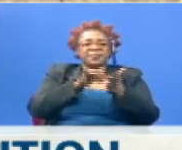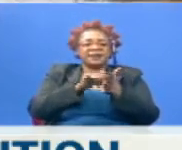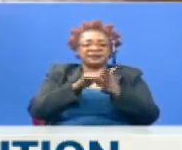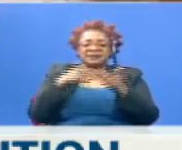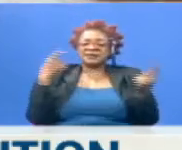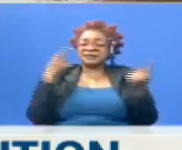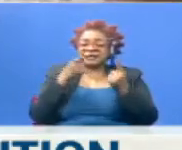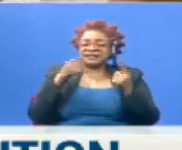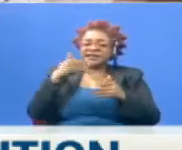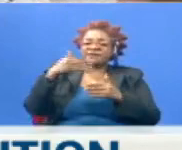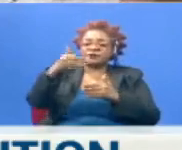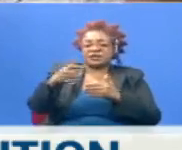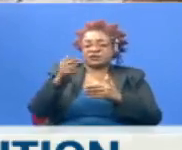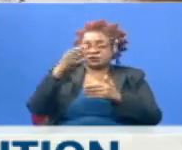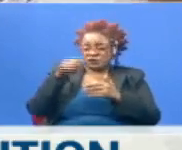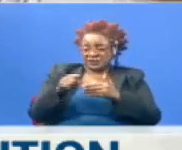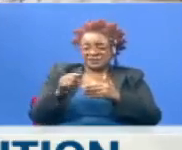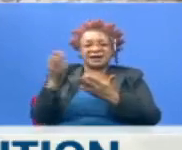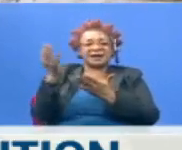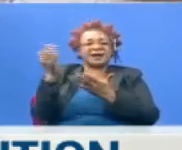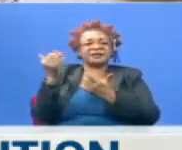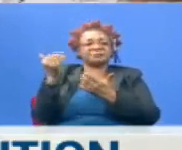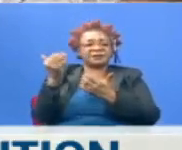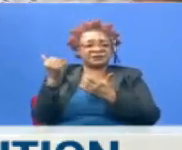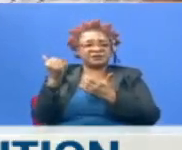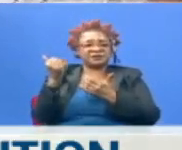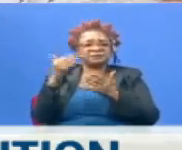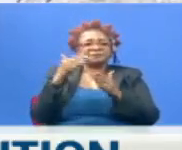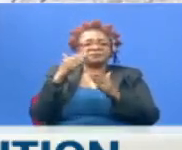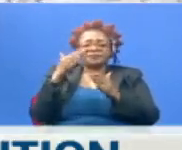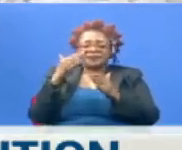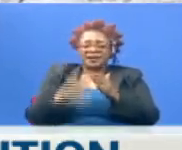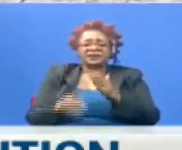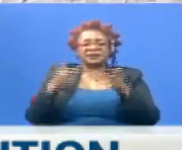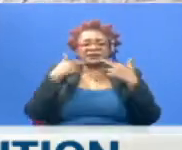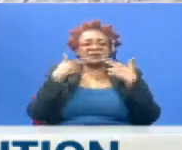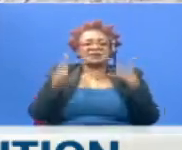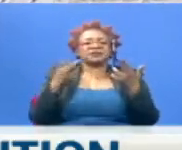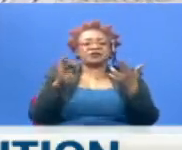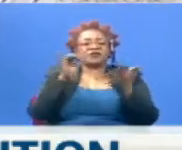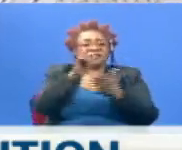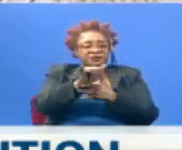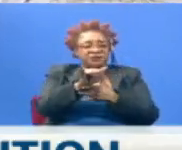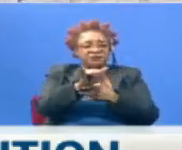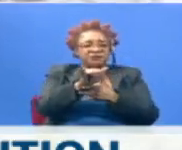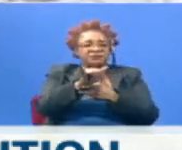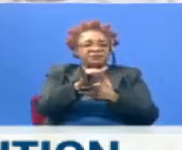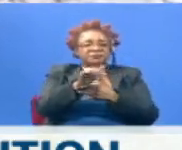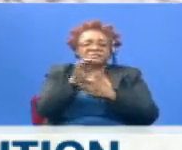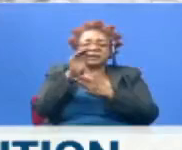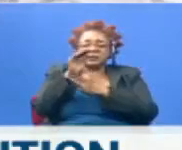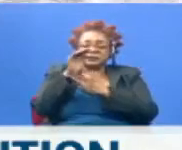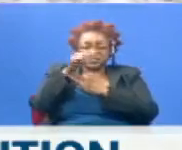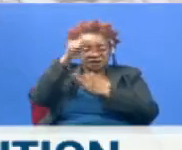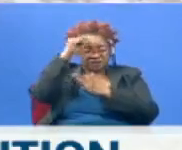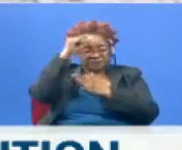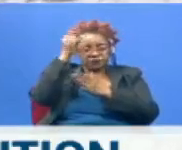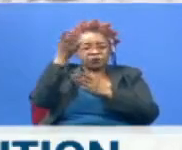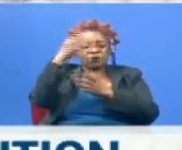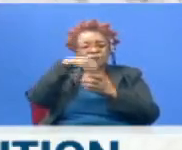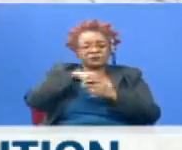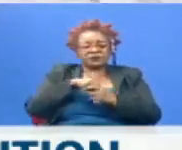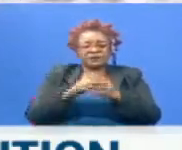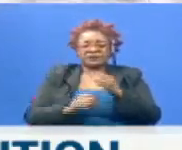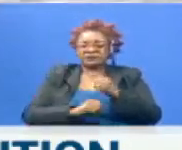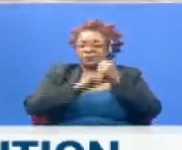the future. So this is the expected end result of the mechanical part. He's calling on the government to accommodate and support young